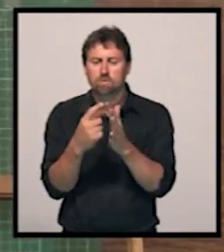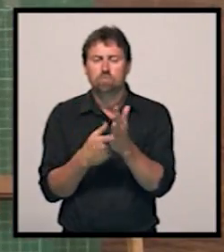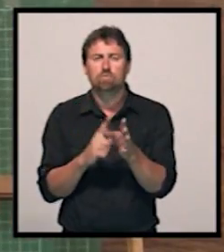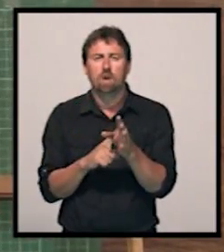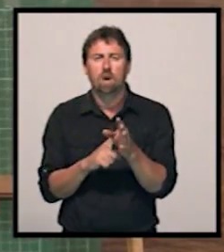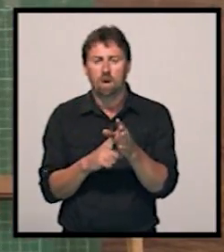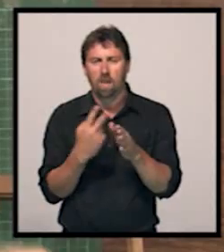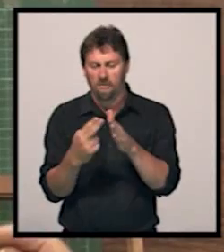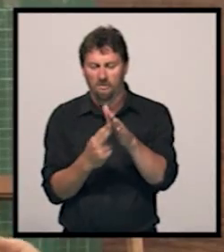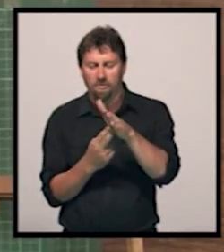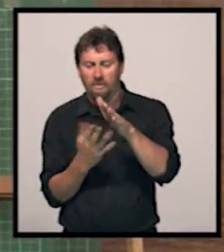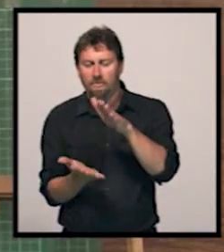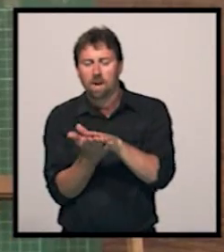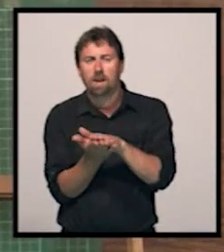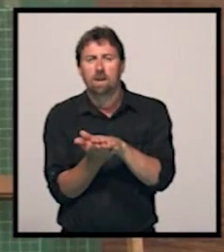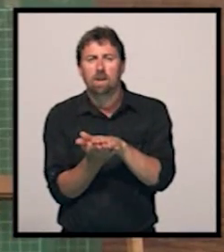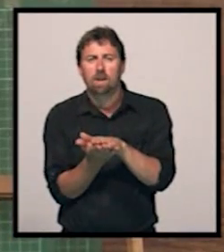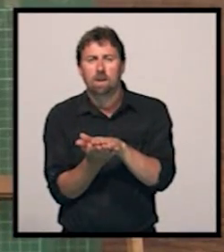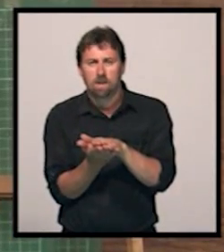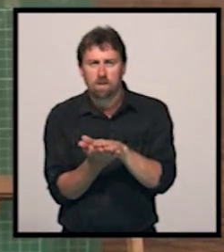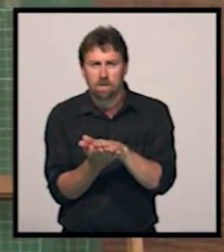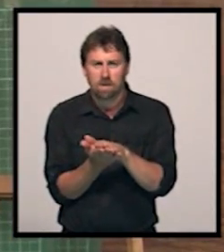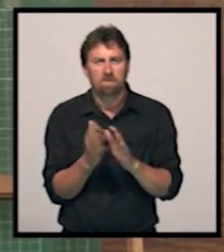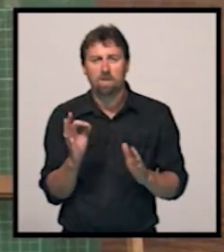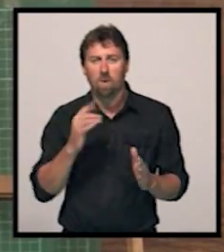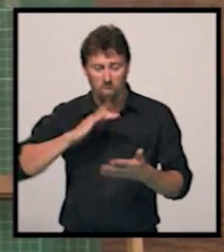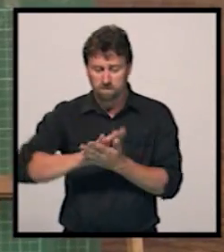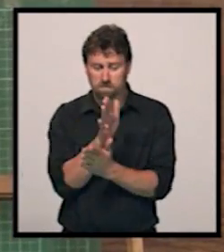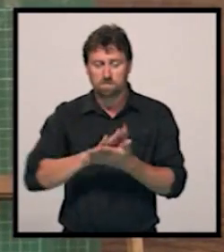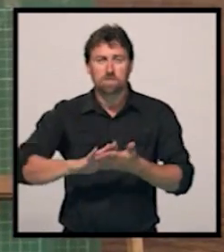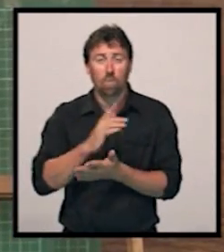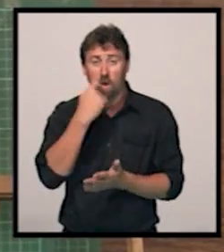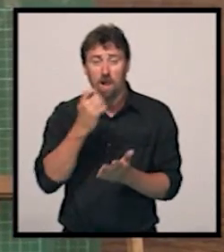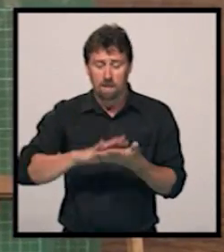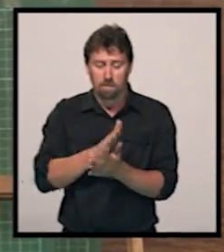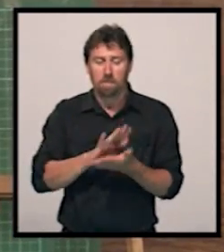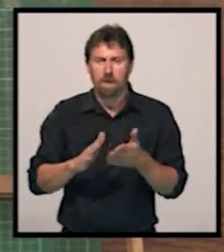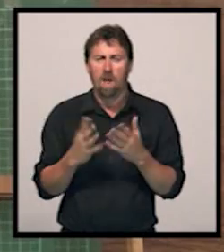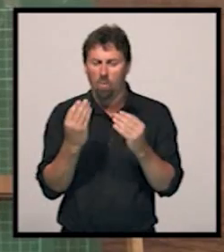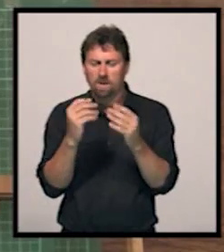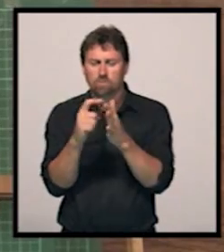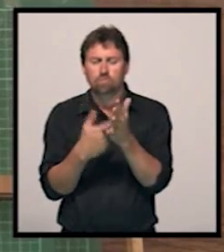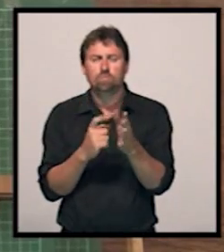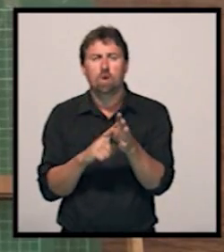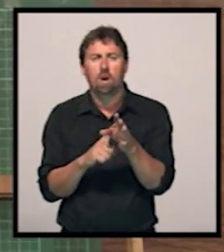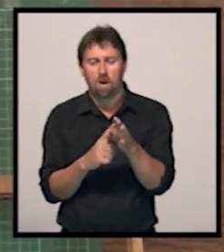back, if you don't have it and you're working with veneer, your ruler will slip everywhere. If you've got that